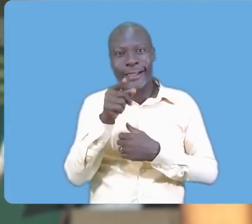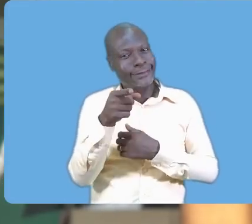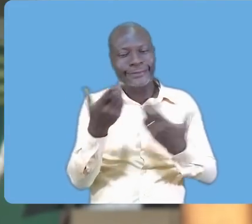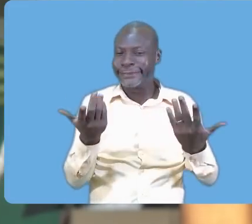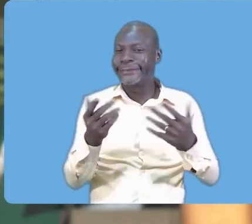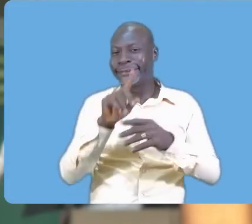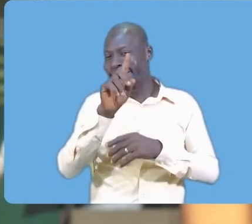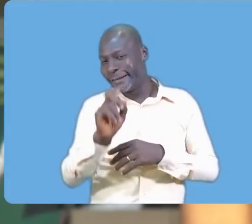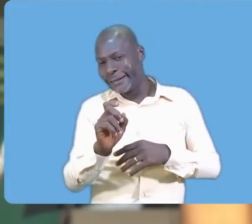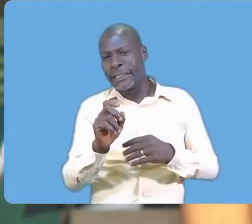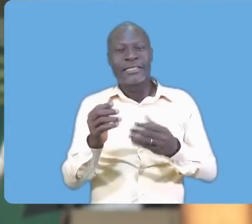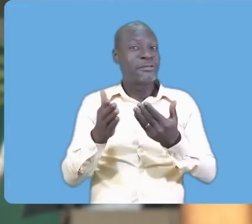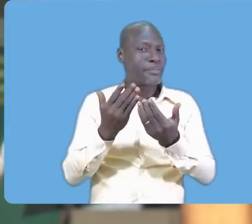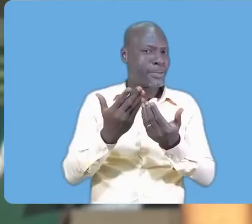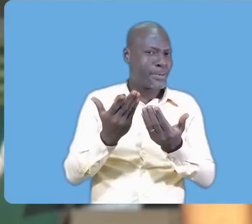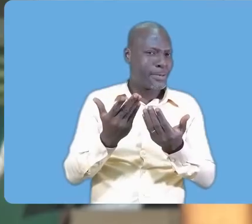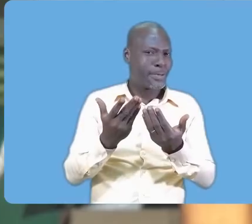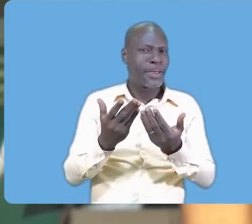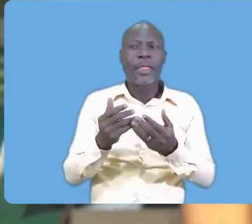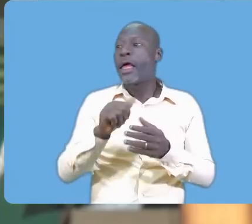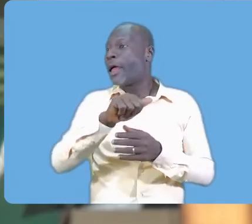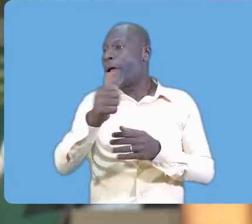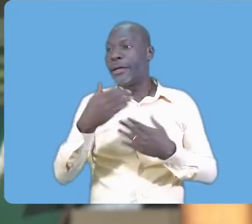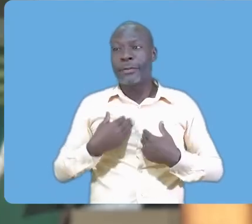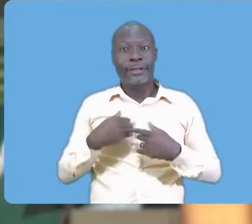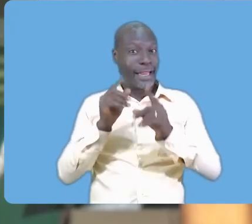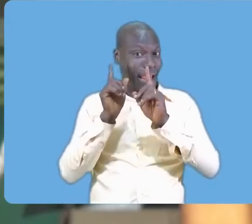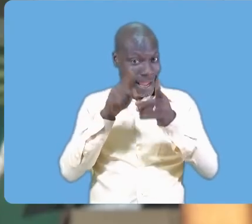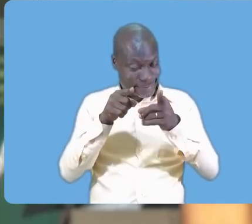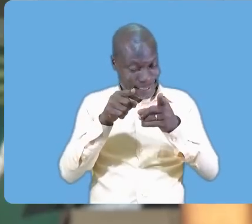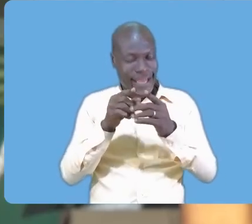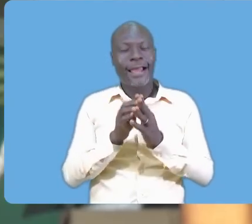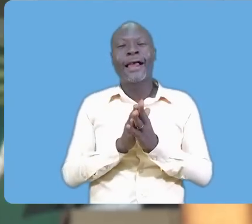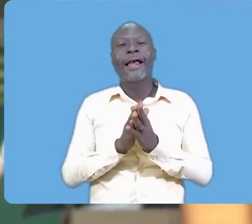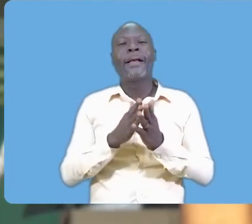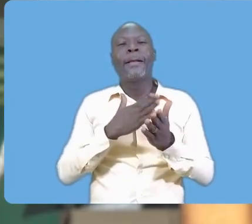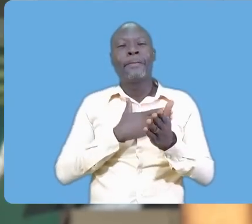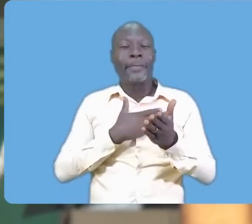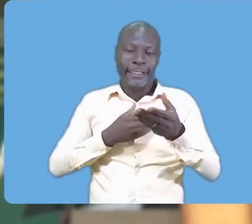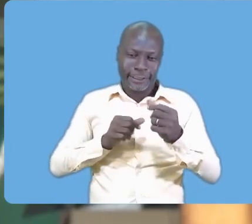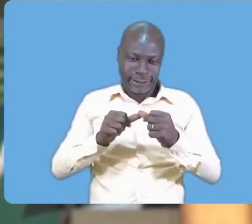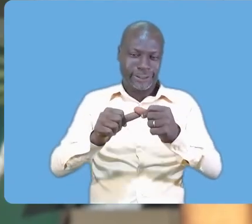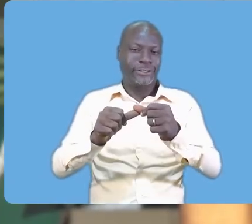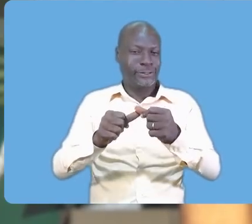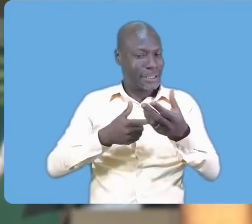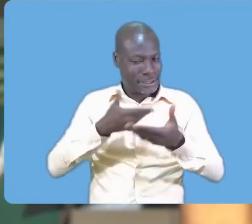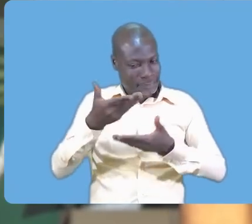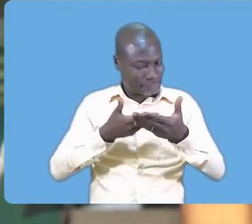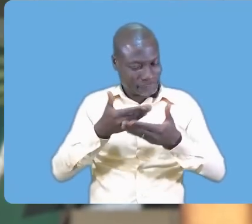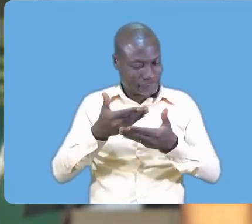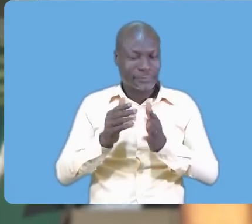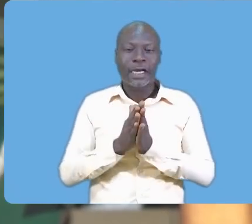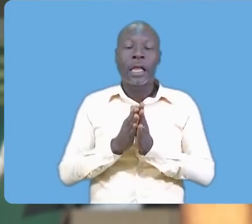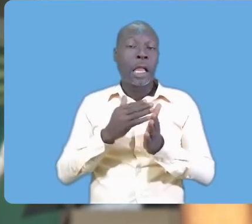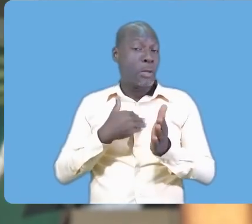mbisa, simple. A ubia etumi eyi anobie no meba ebeto aso na